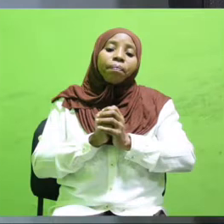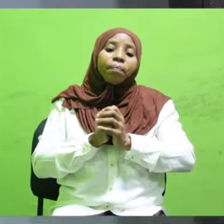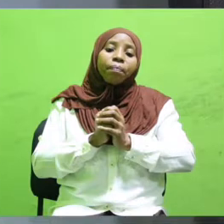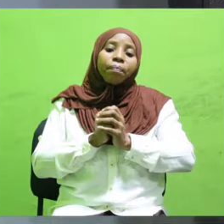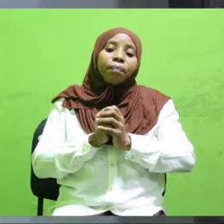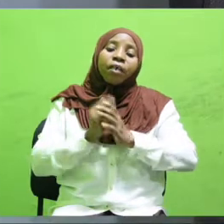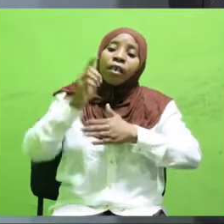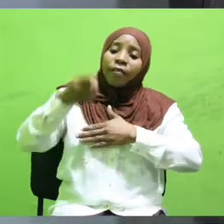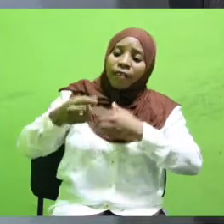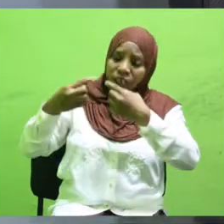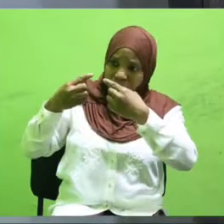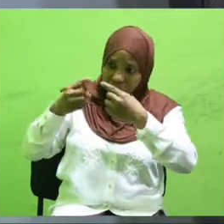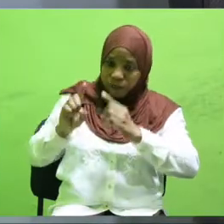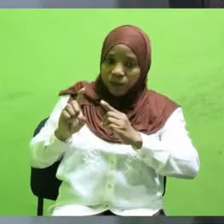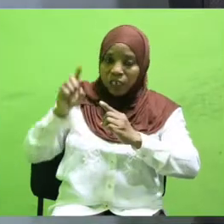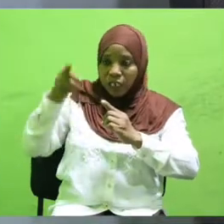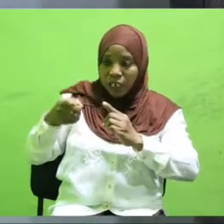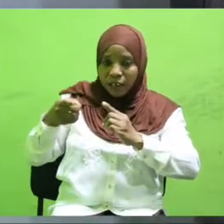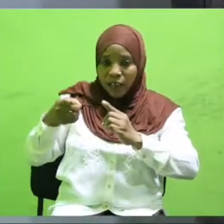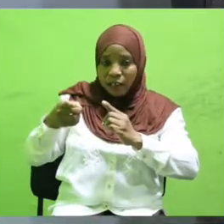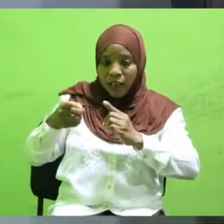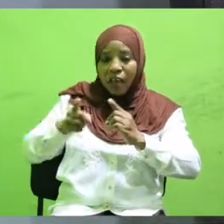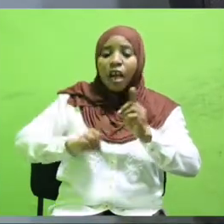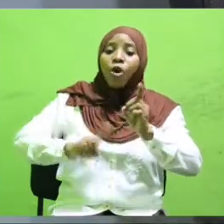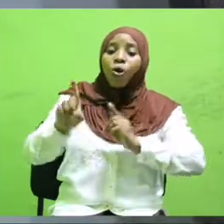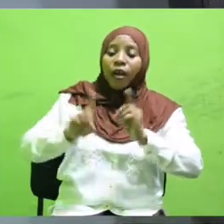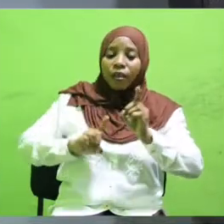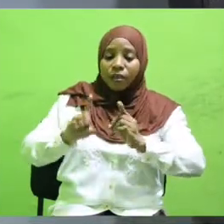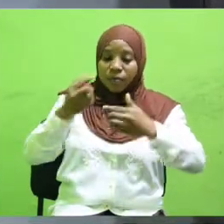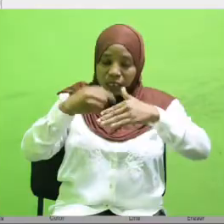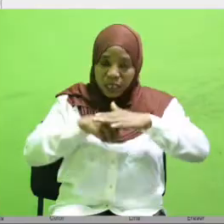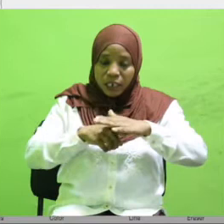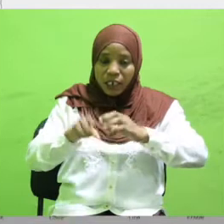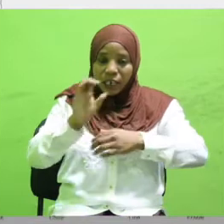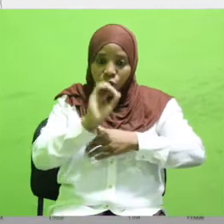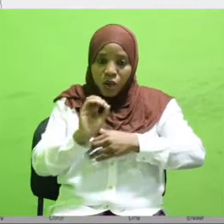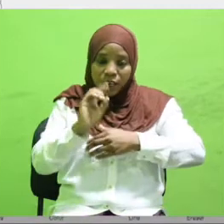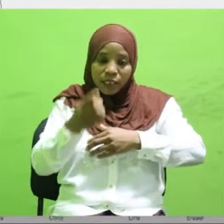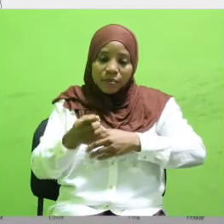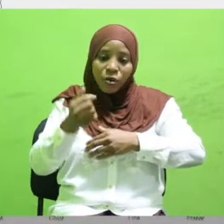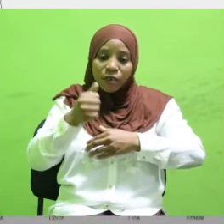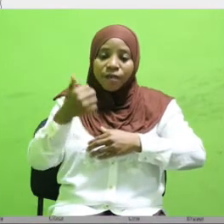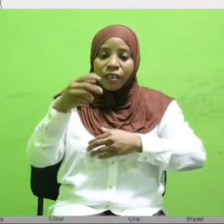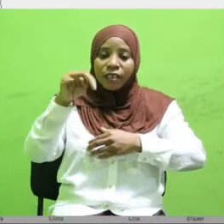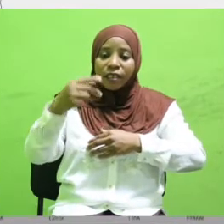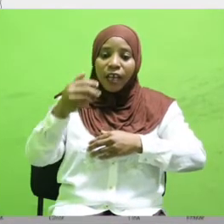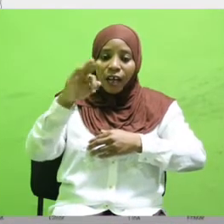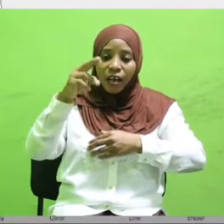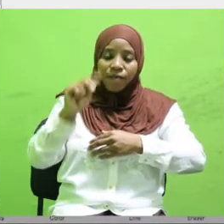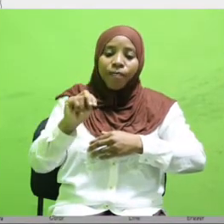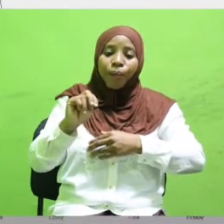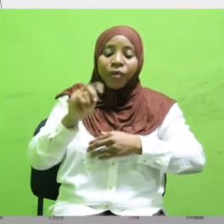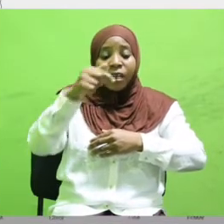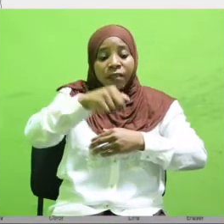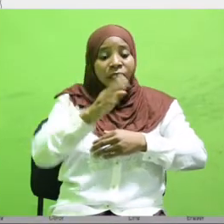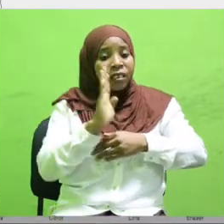of other organisms or other foodstuffs. But we've seen its advantages, but